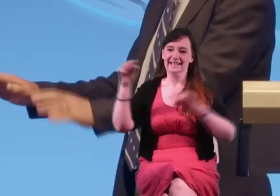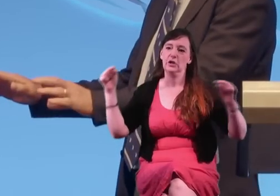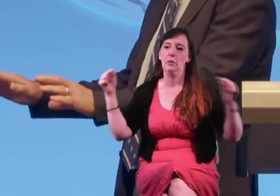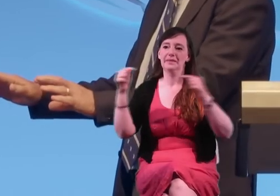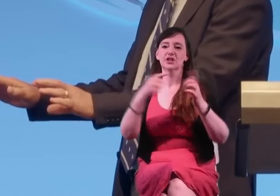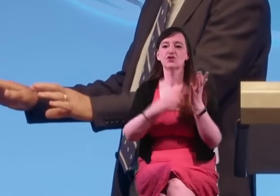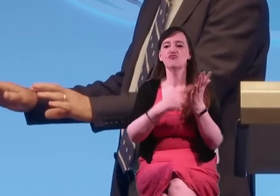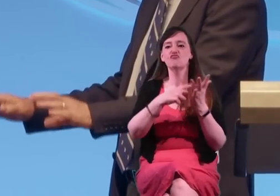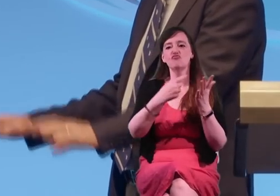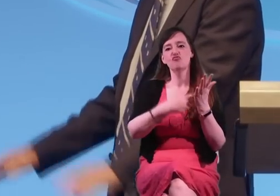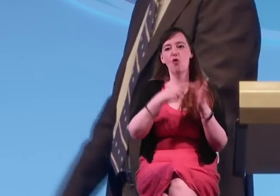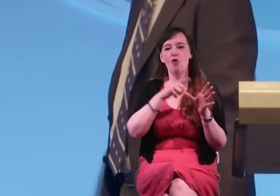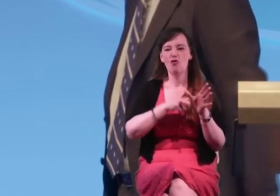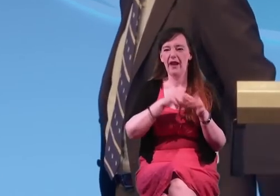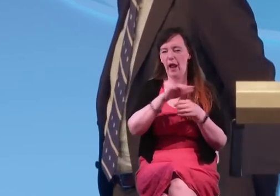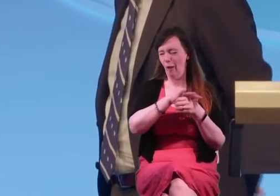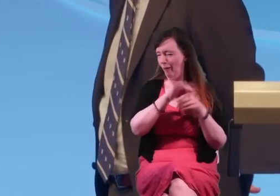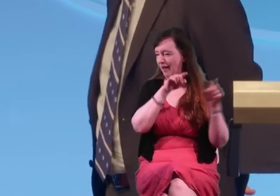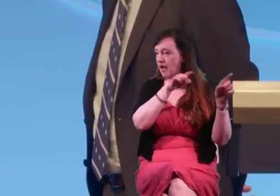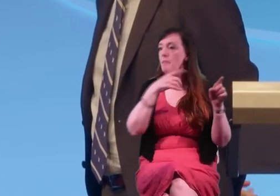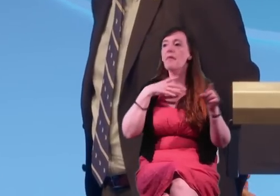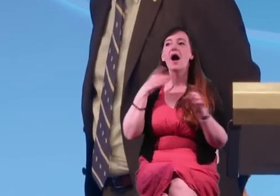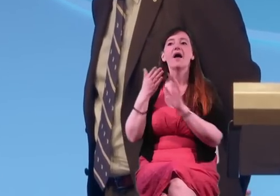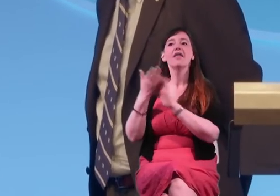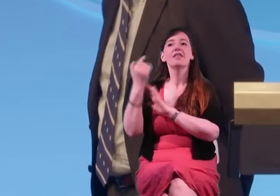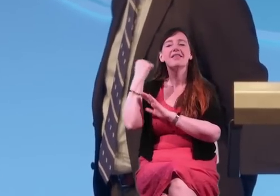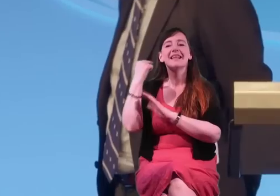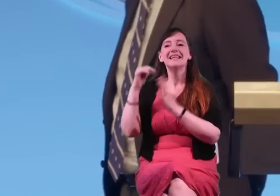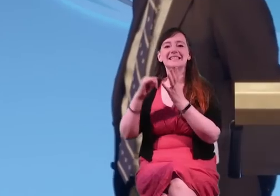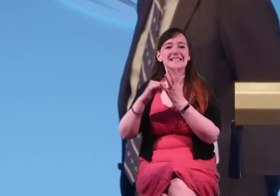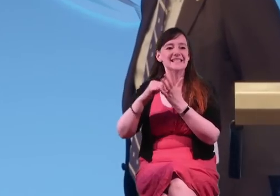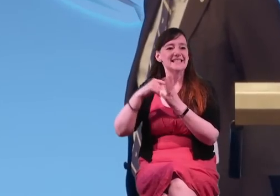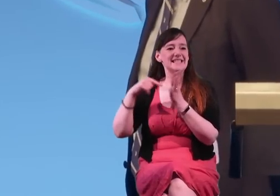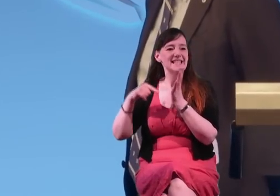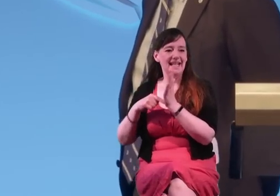there on Sunday. I was only there on Saturday.